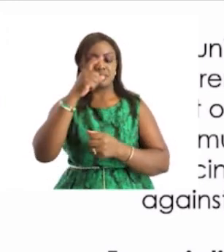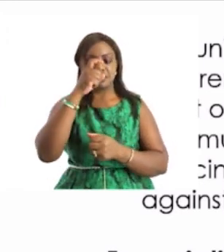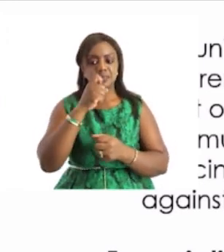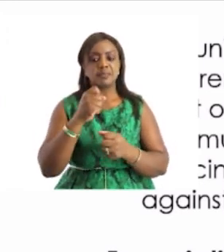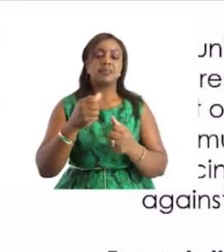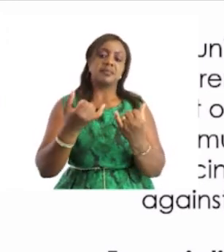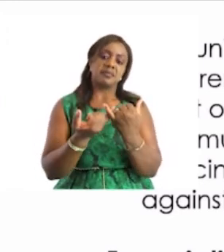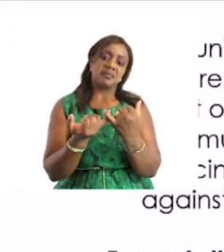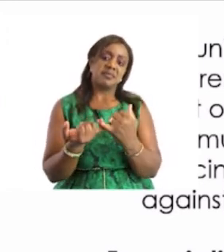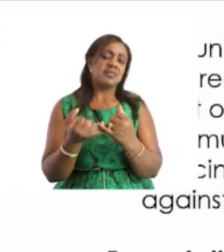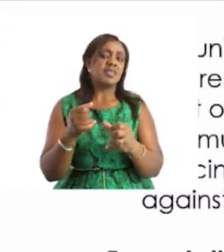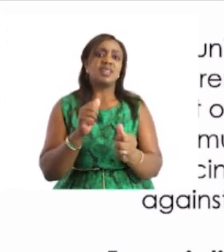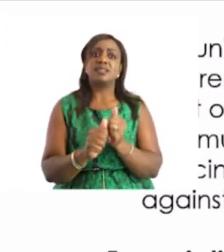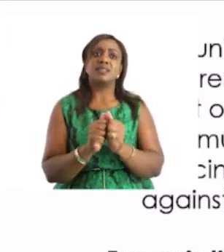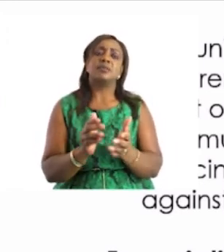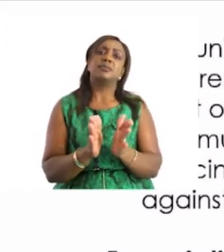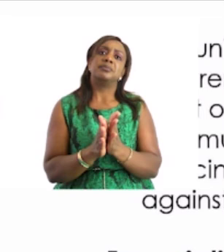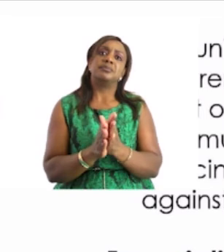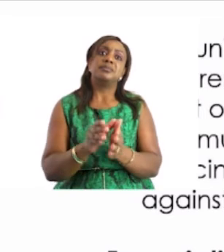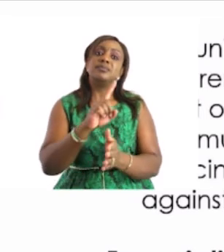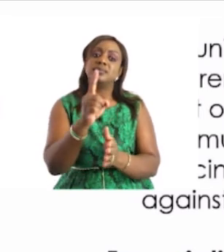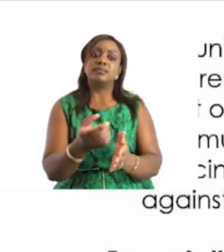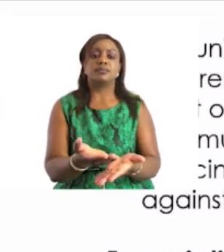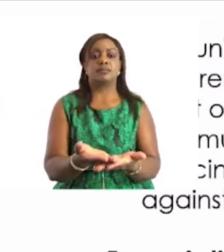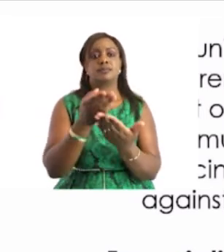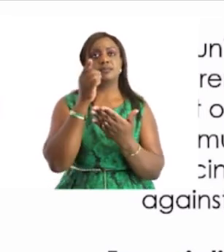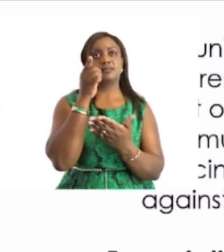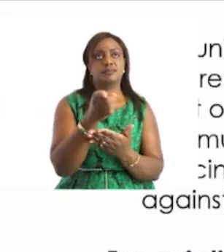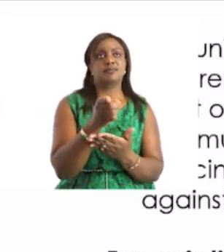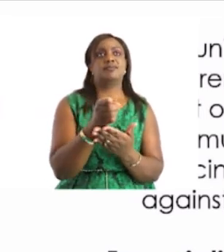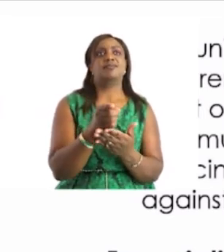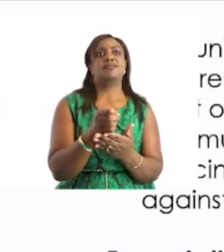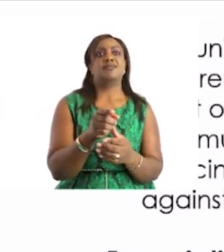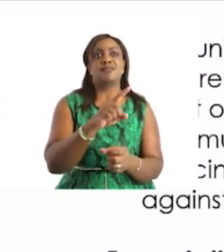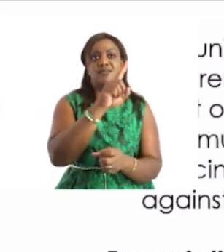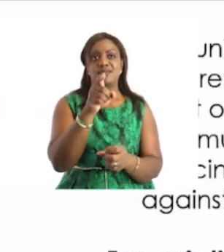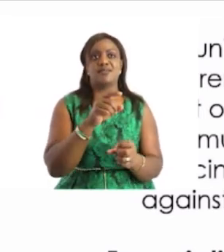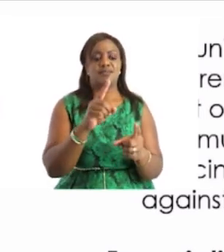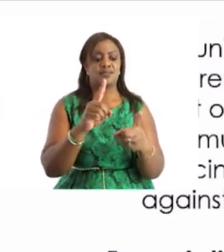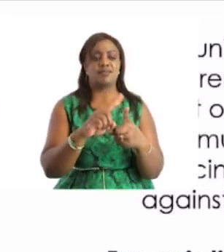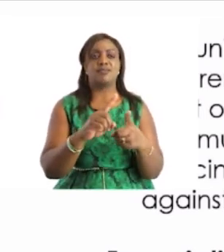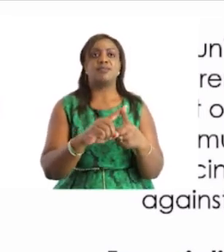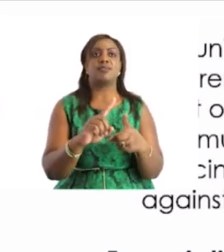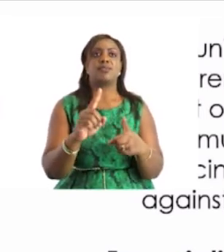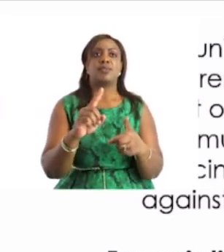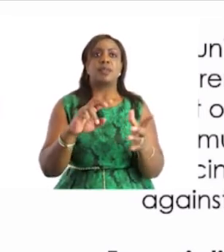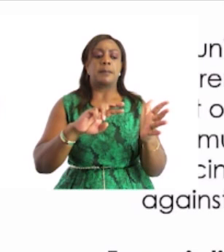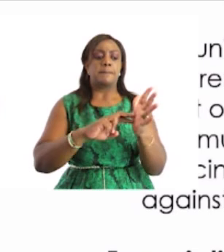cousin, or simply whoever you have there. Right. Question 1. What is meant